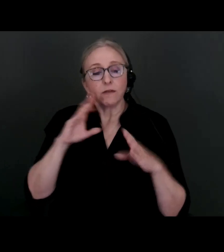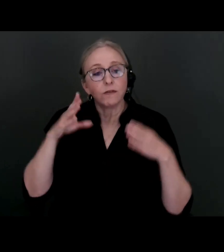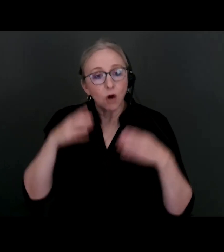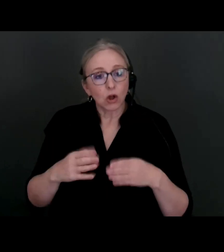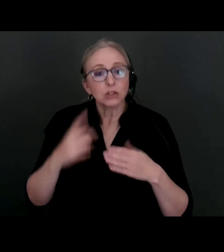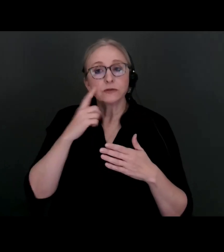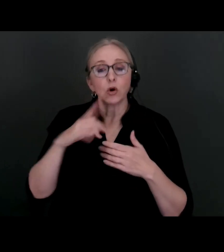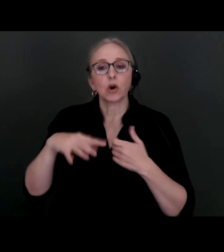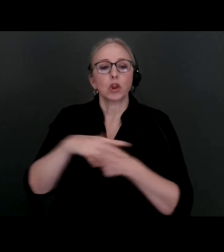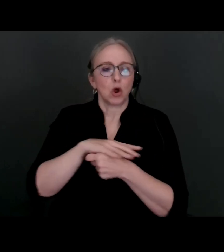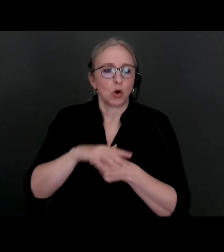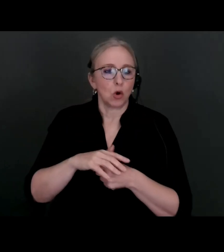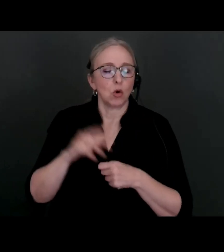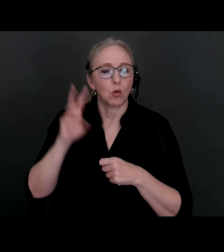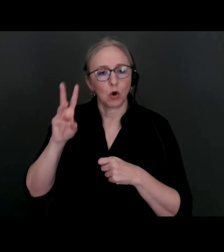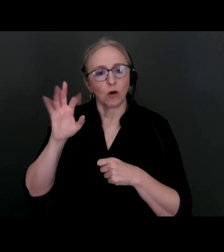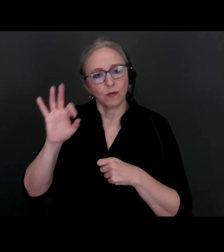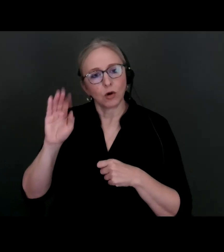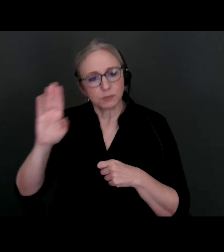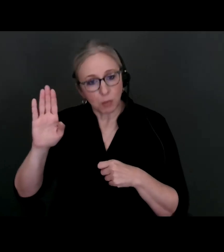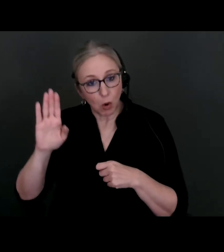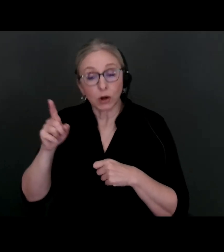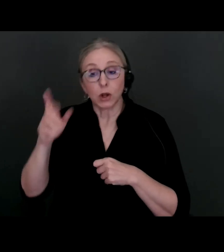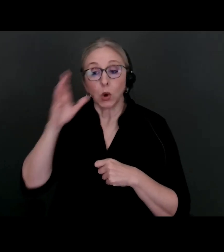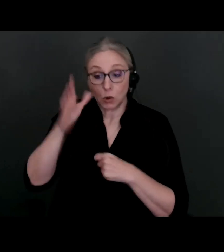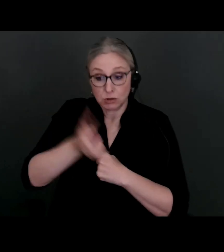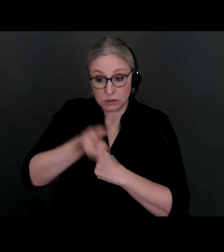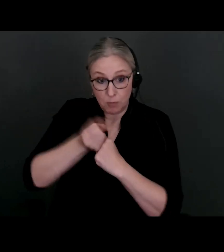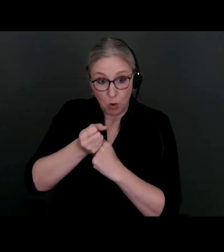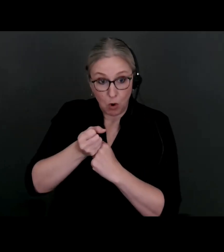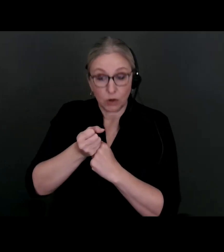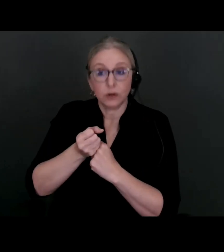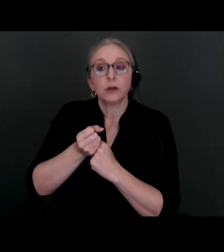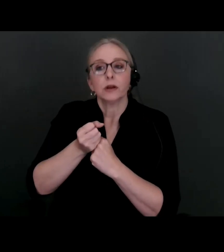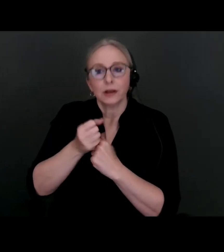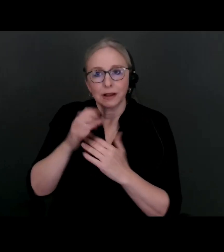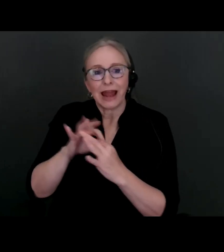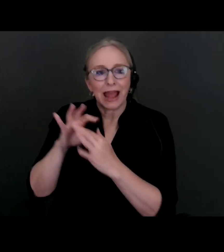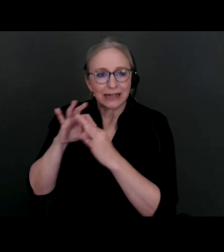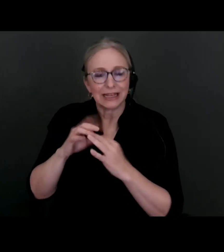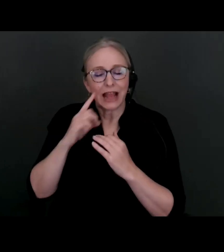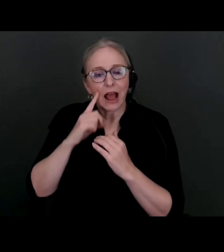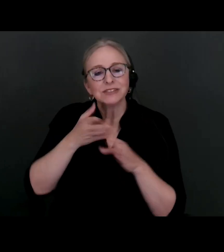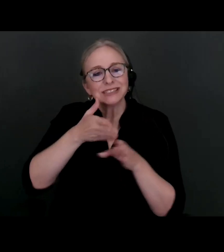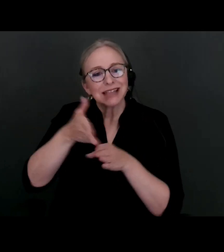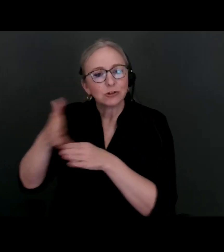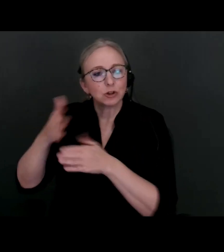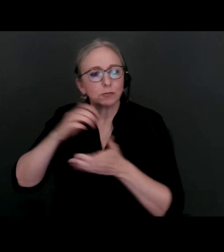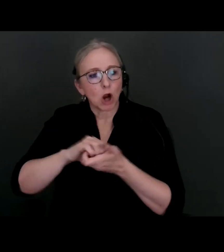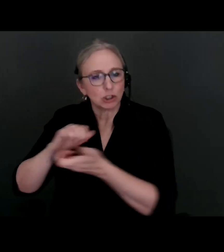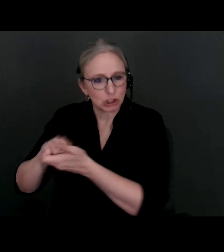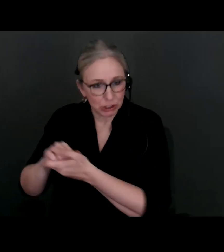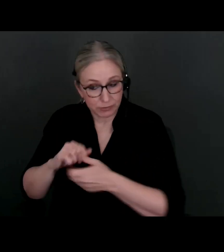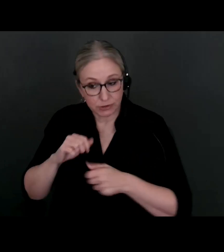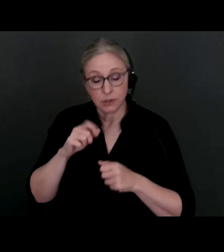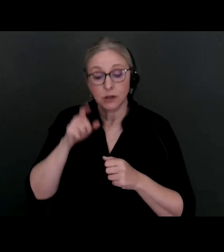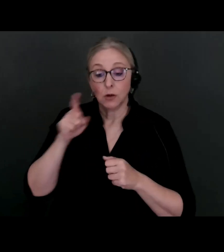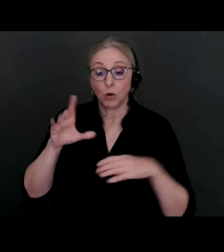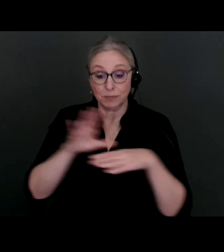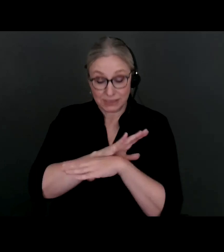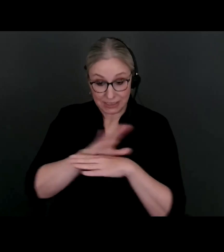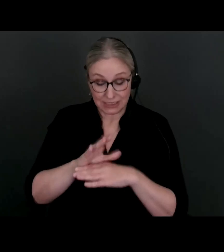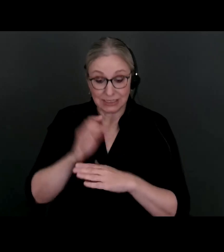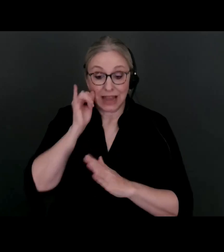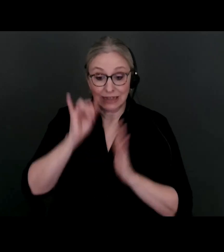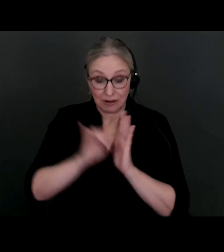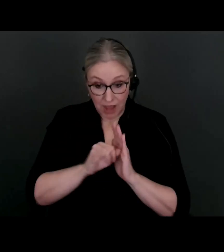for local workforce boards that then will support the building of what we call sector partnerships, which is where businesses